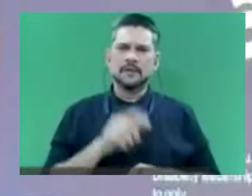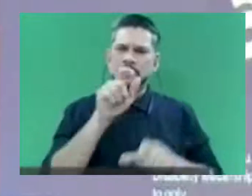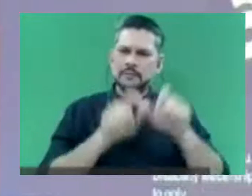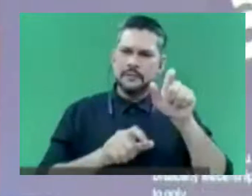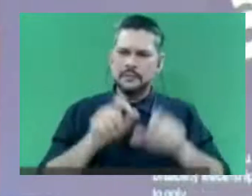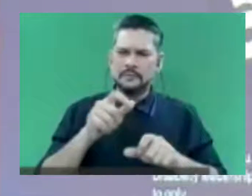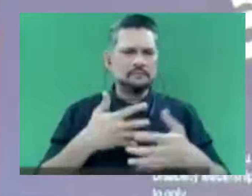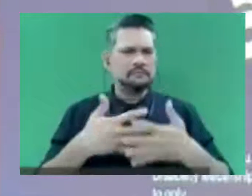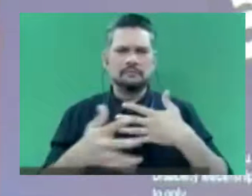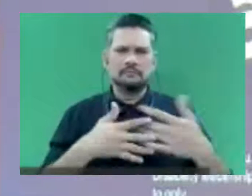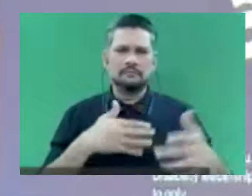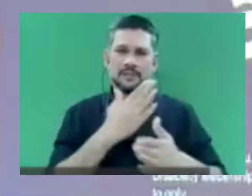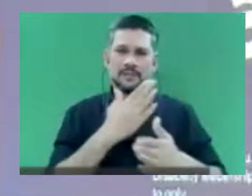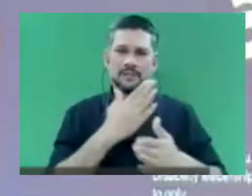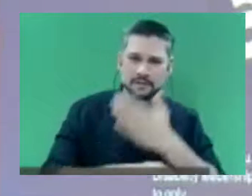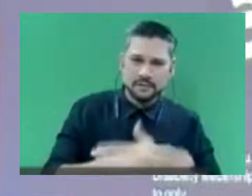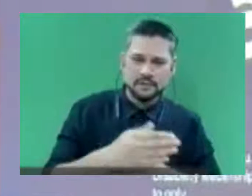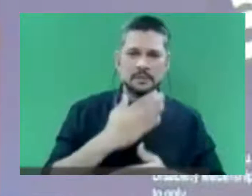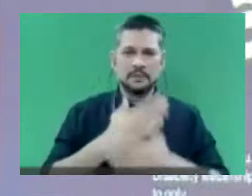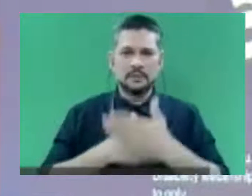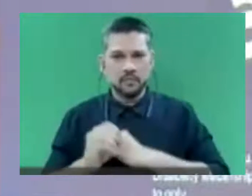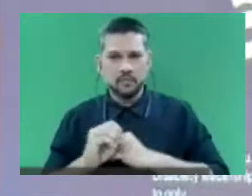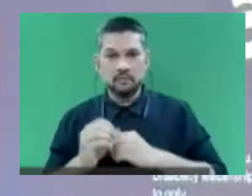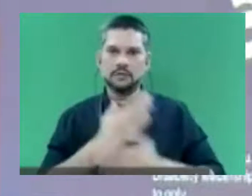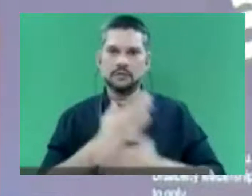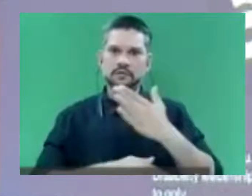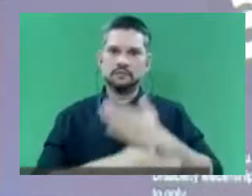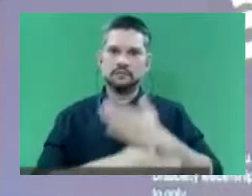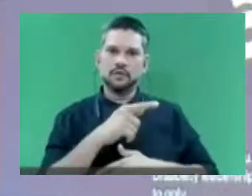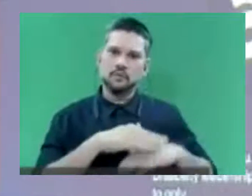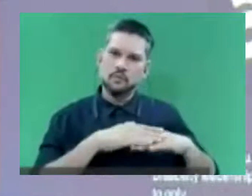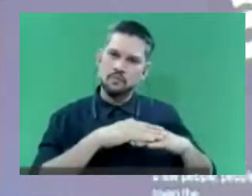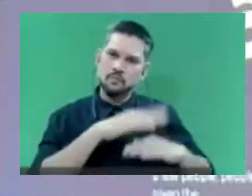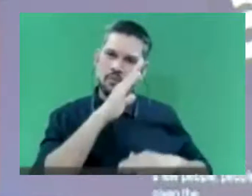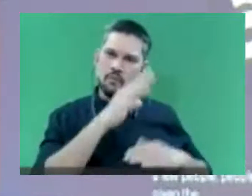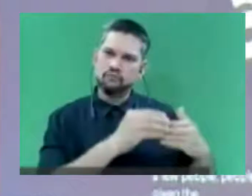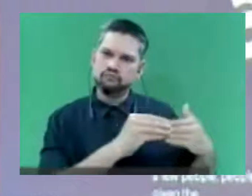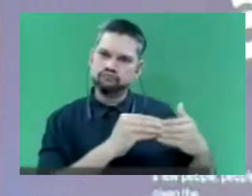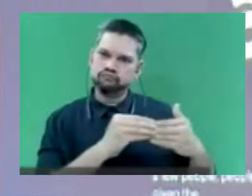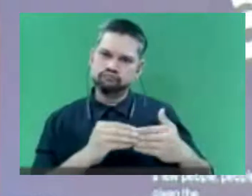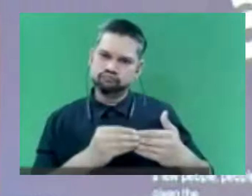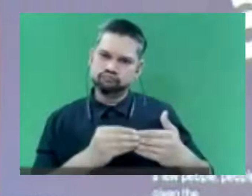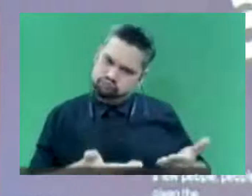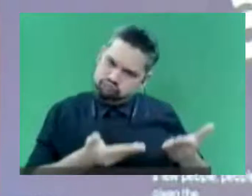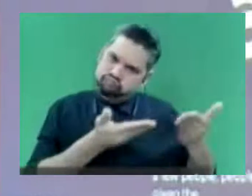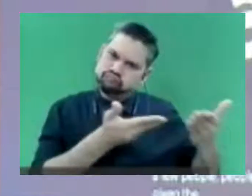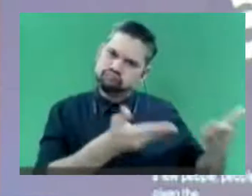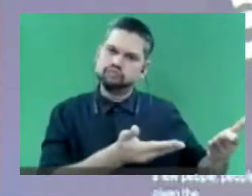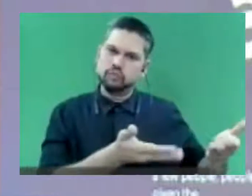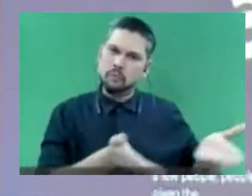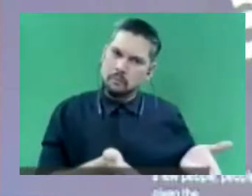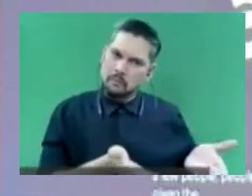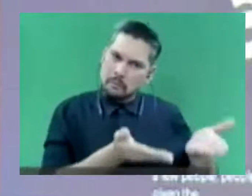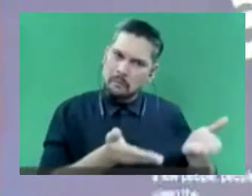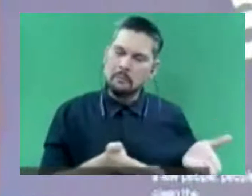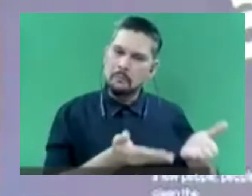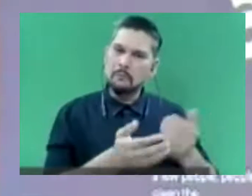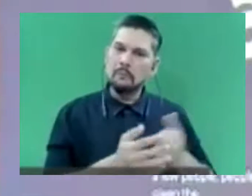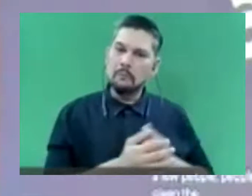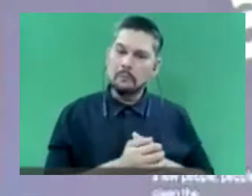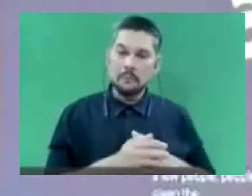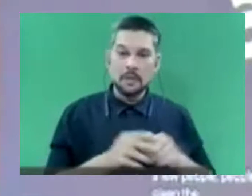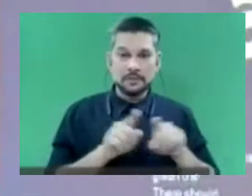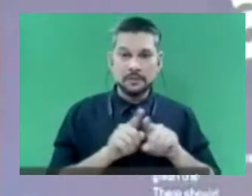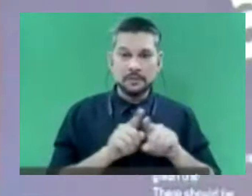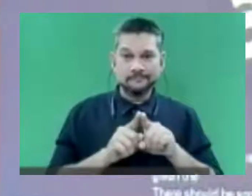empowered and given the leadership role, because it's even the generation after us, there should